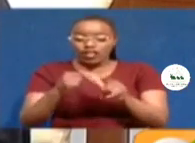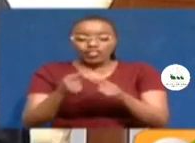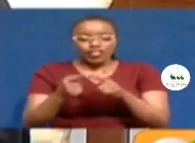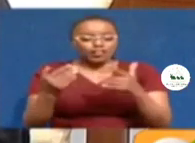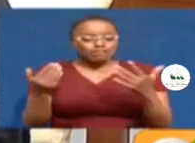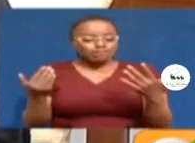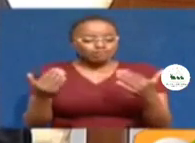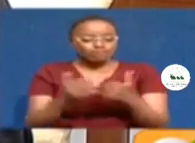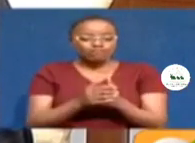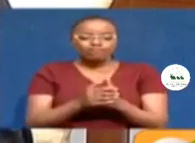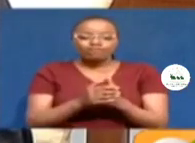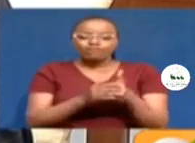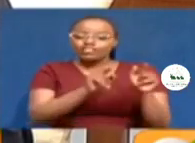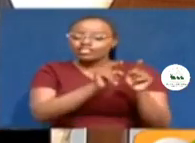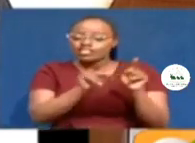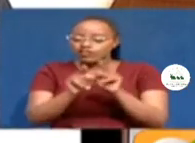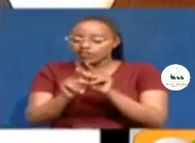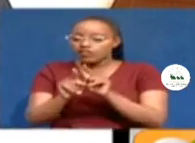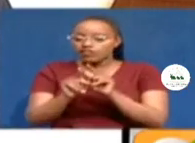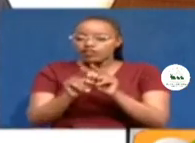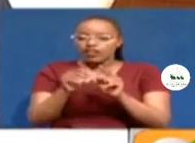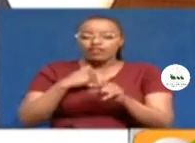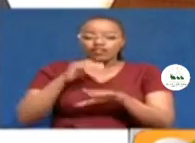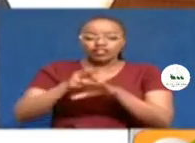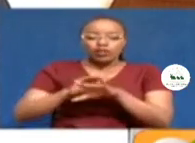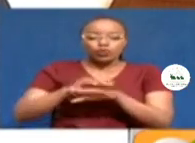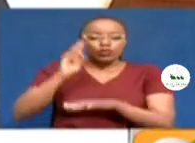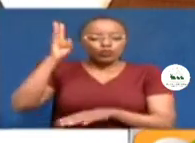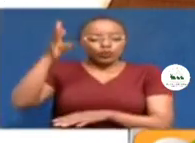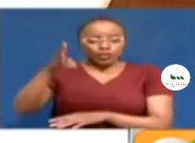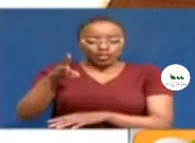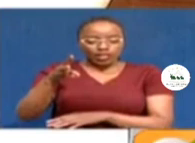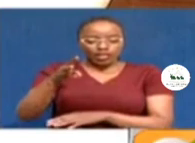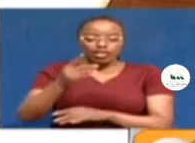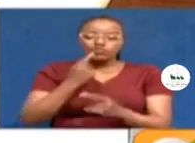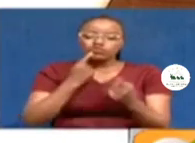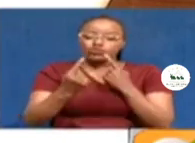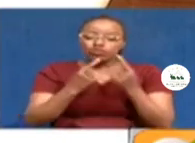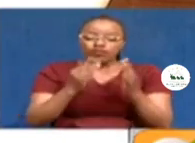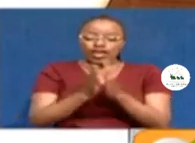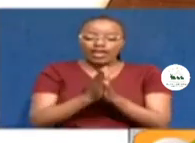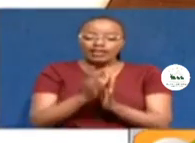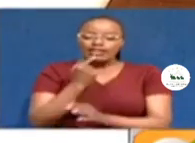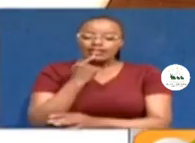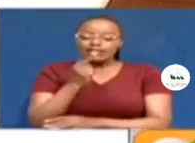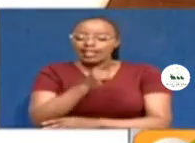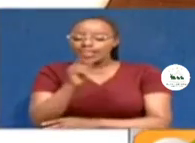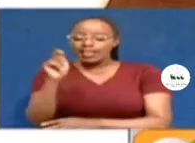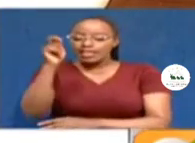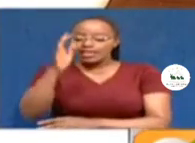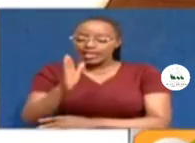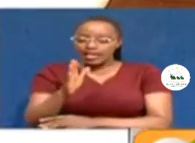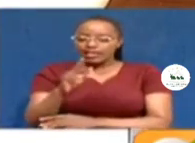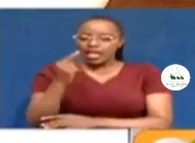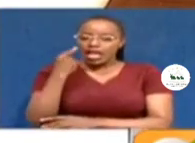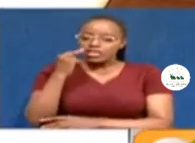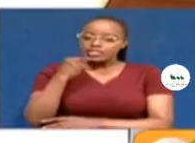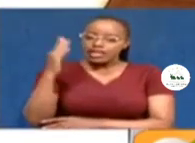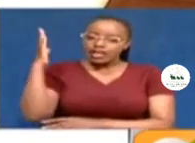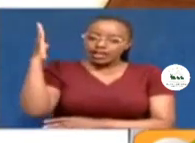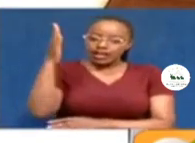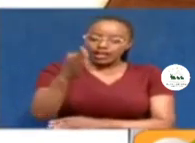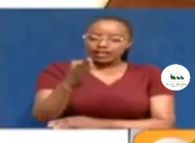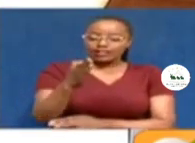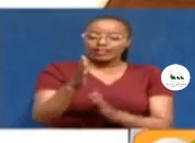direction, it behooves us of goodwill to speak until the scales in their eyes